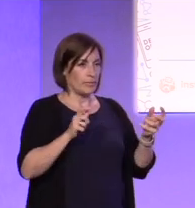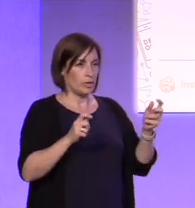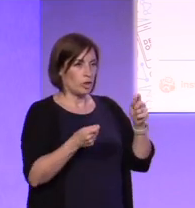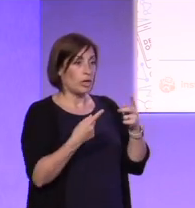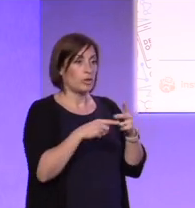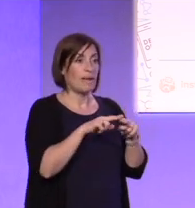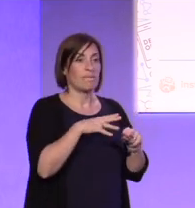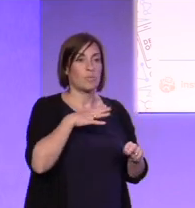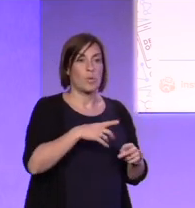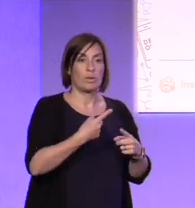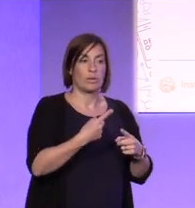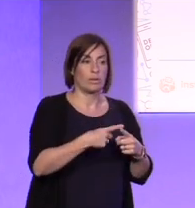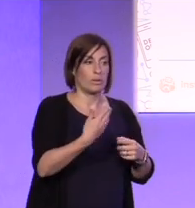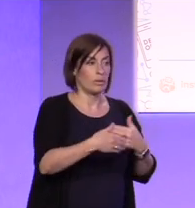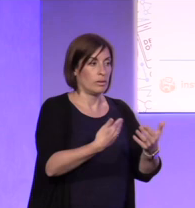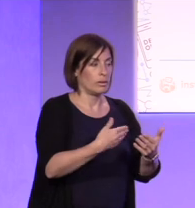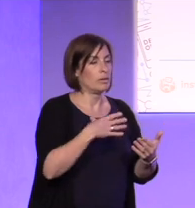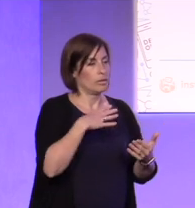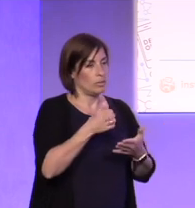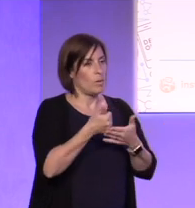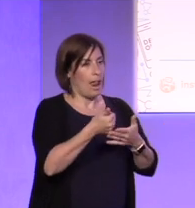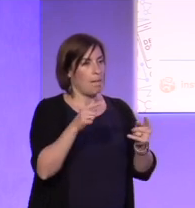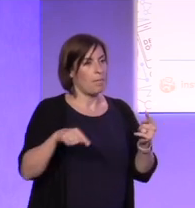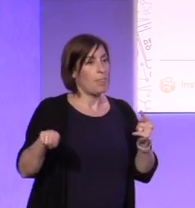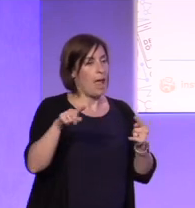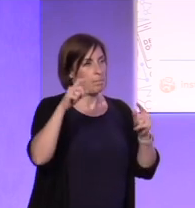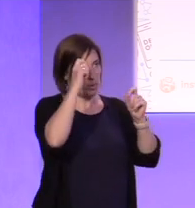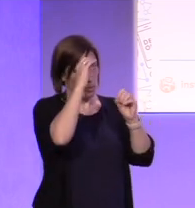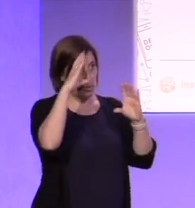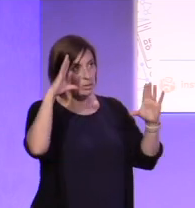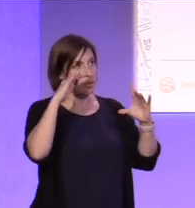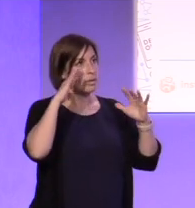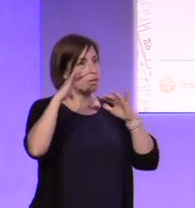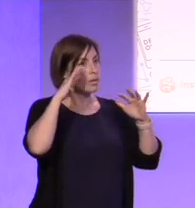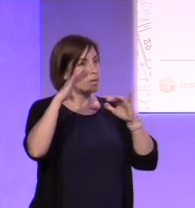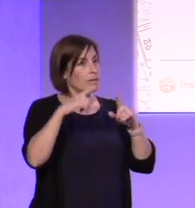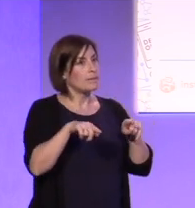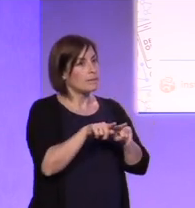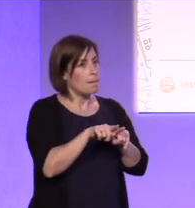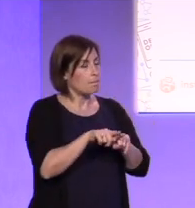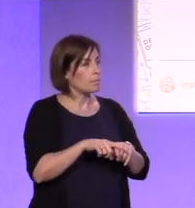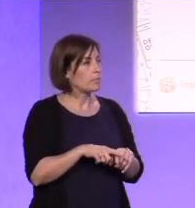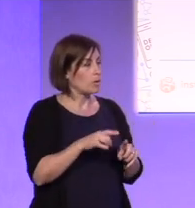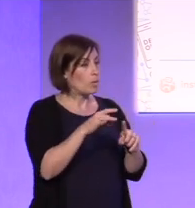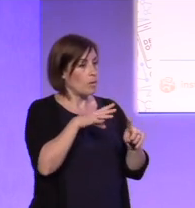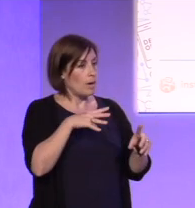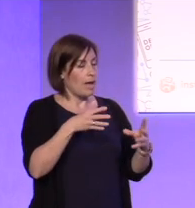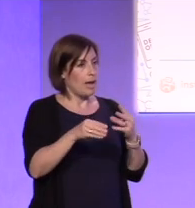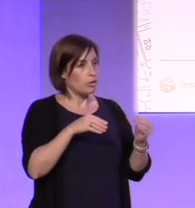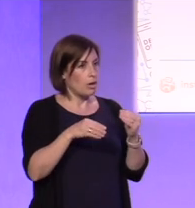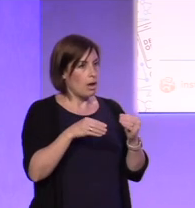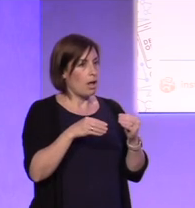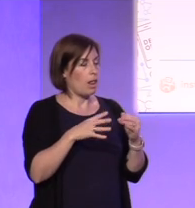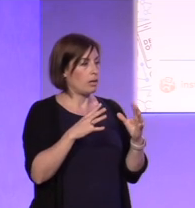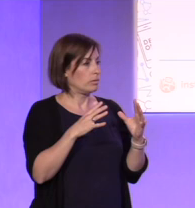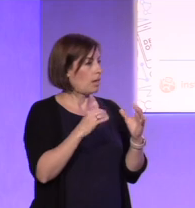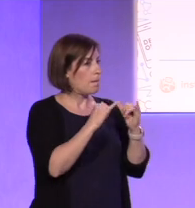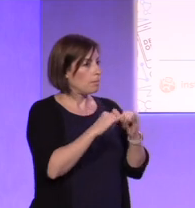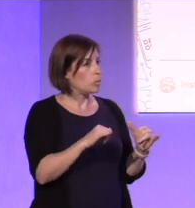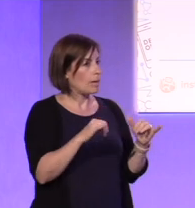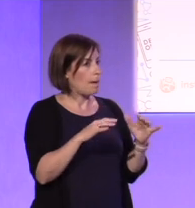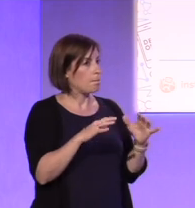collective, we need to help everybody else out. We shifted left on our agile coaching too. The agile boot camps that I talked to you about, we expanded them to the